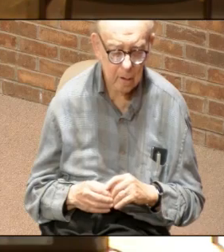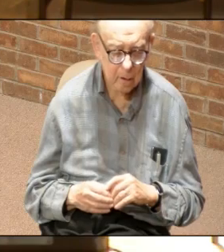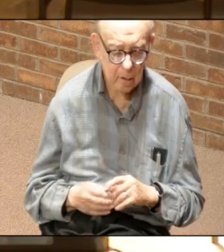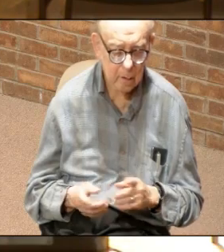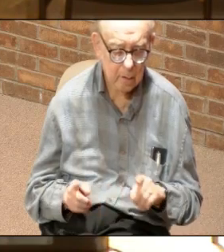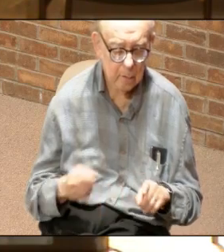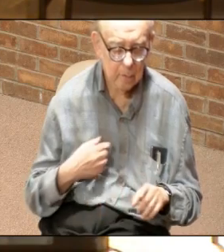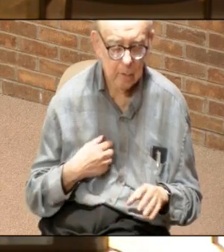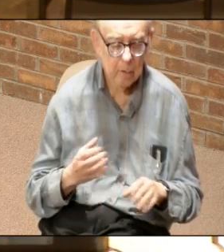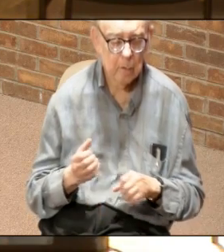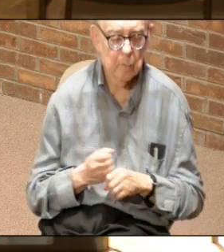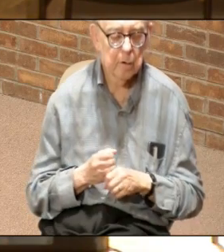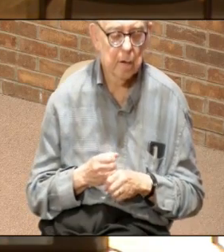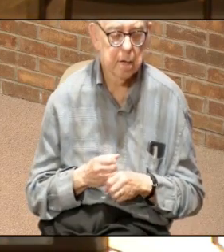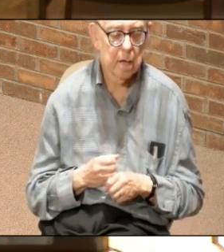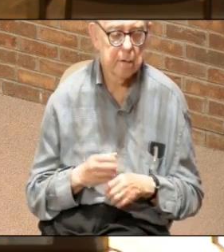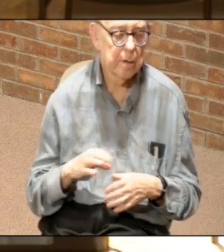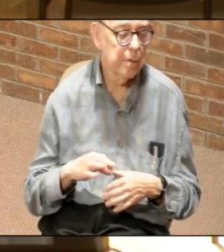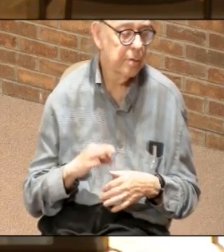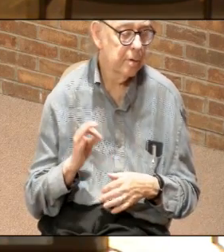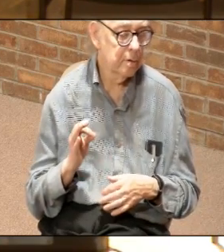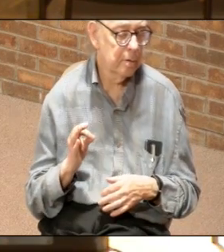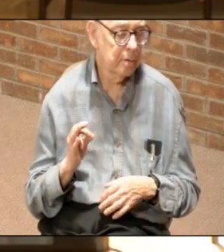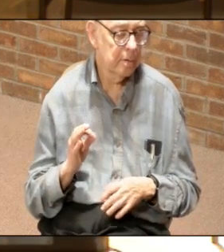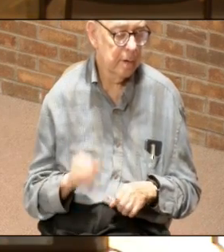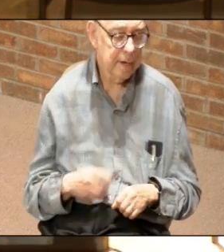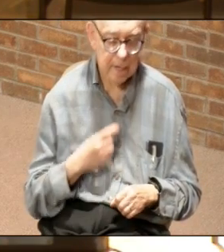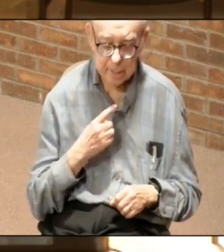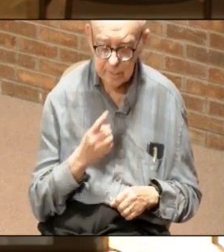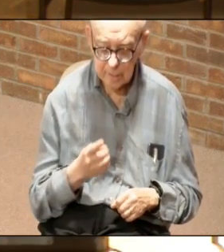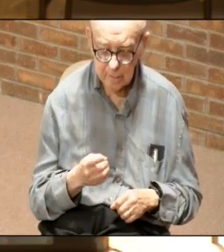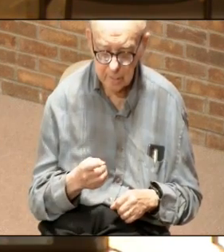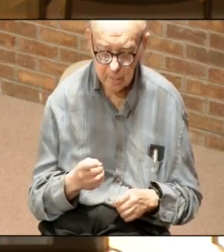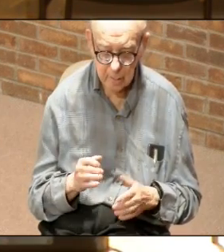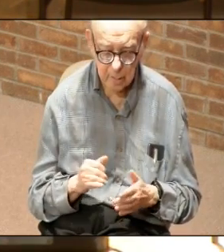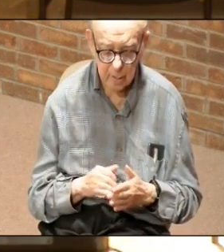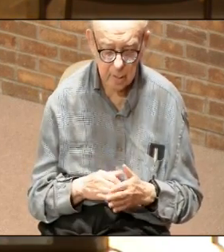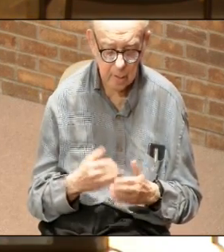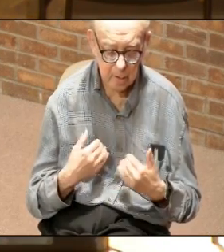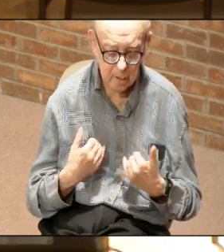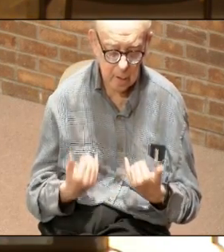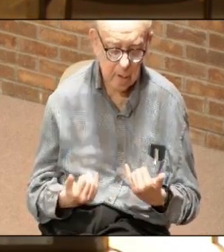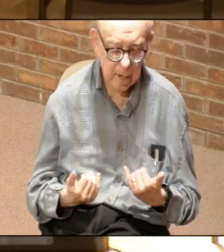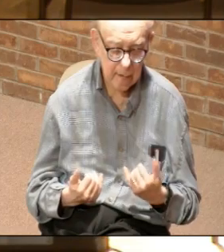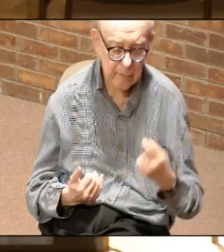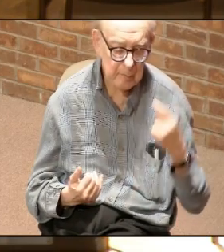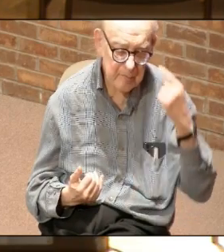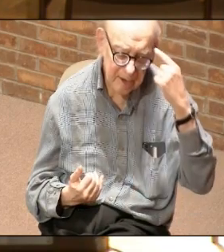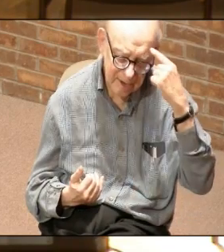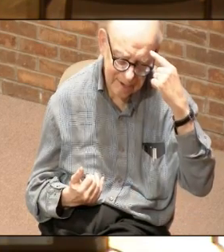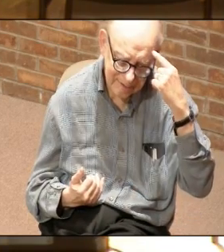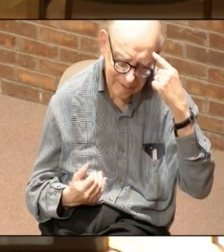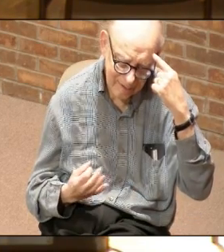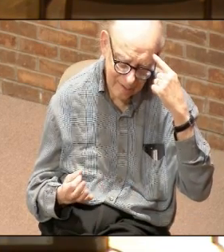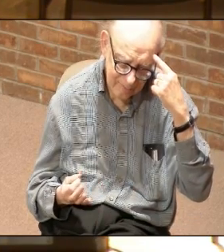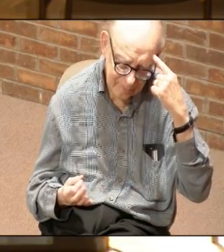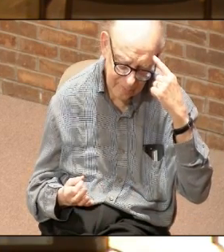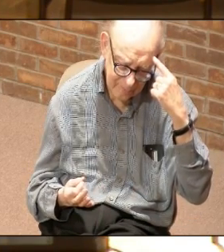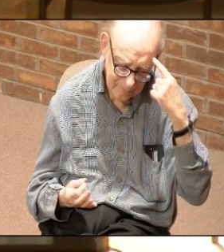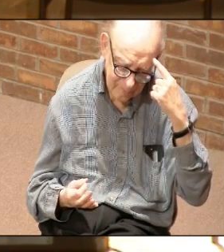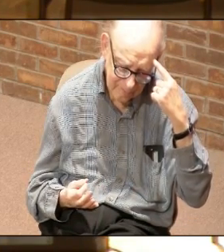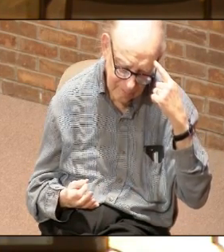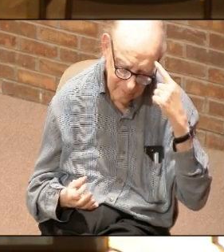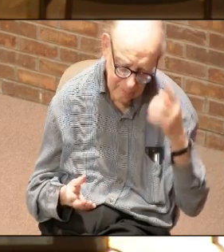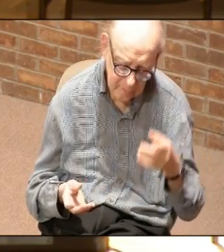So when I got the Spirit, can I tell you that I now have the mindset